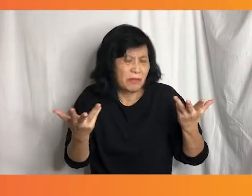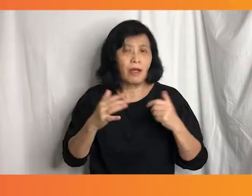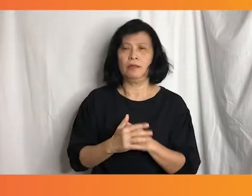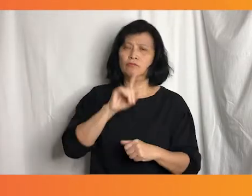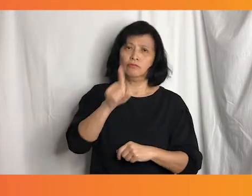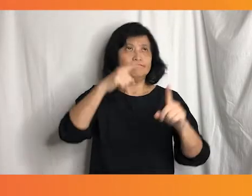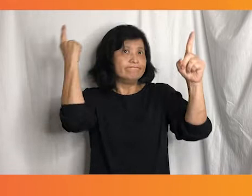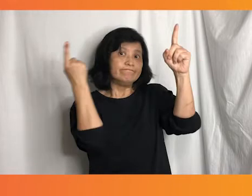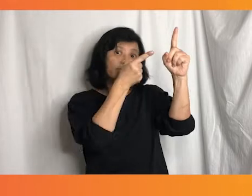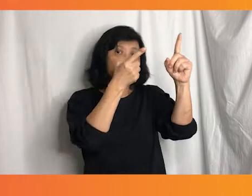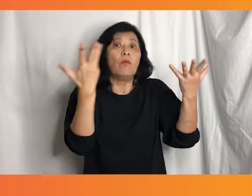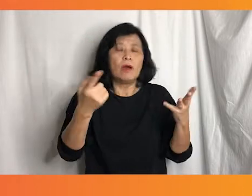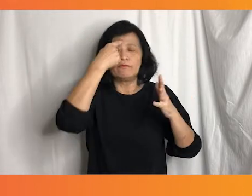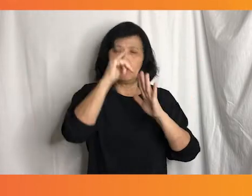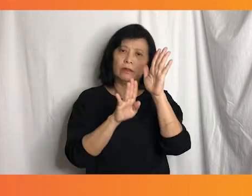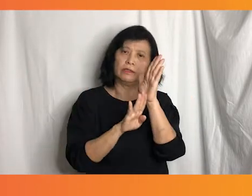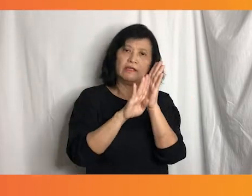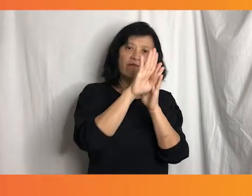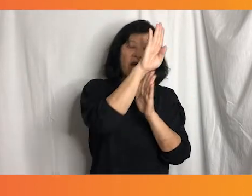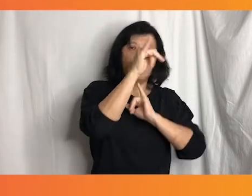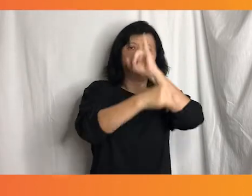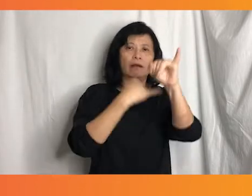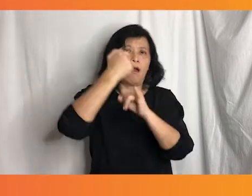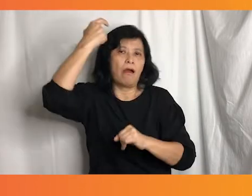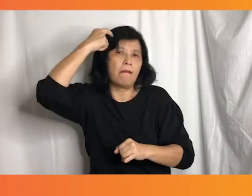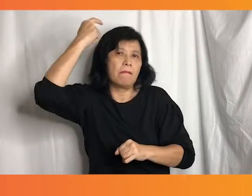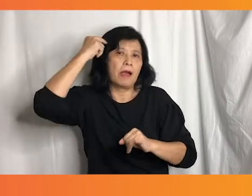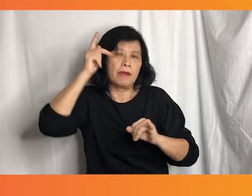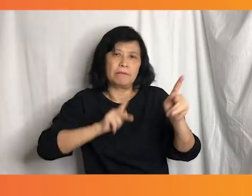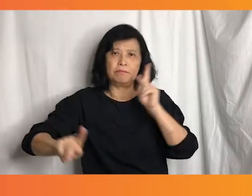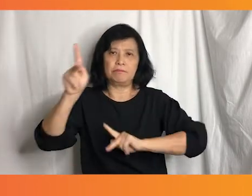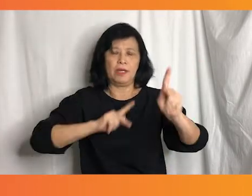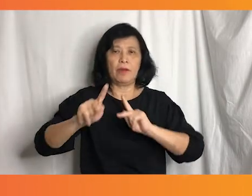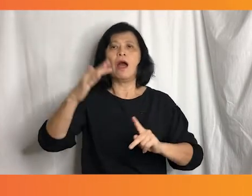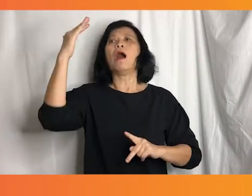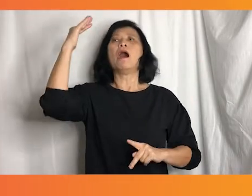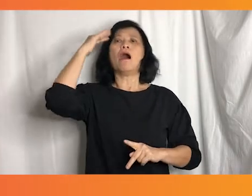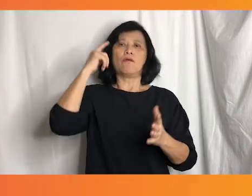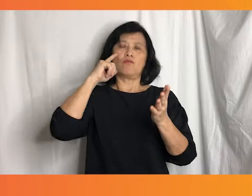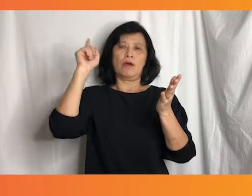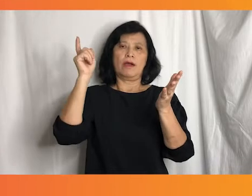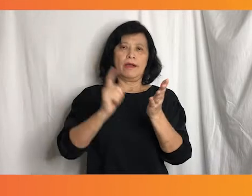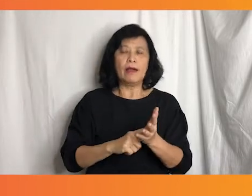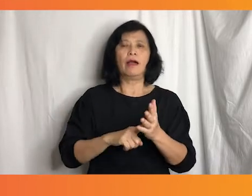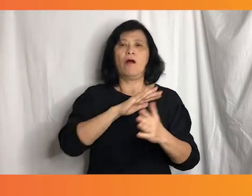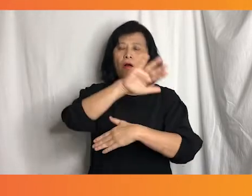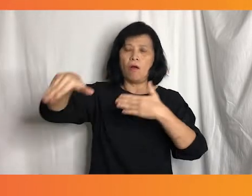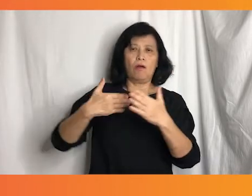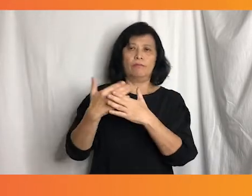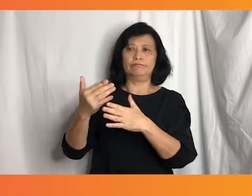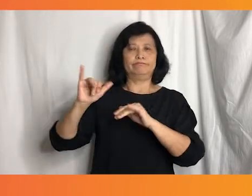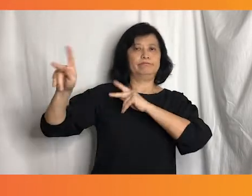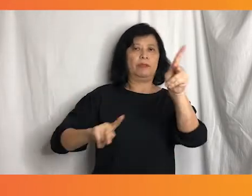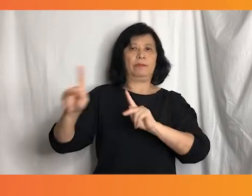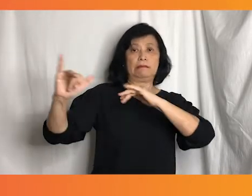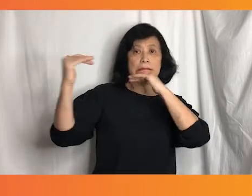The aim of the IB program is to develop internationally minded people who recognize that the common humanity and shared